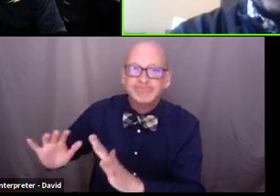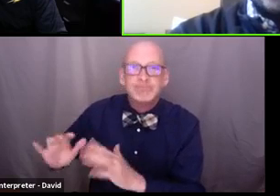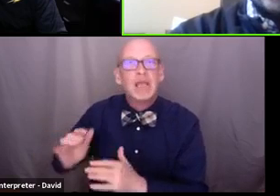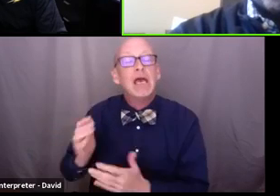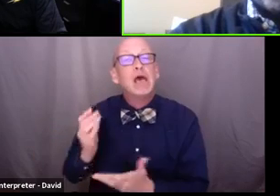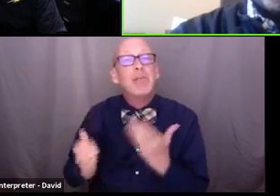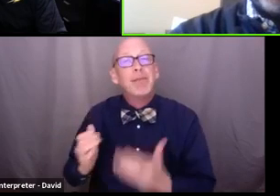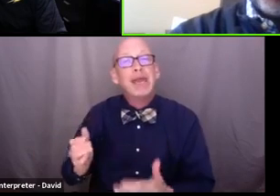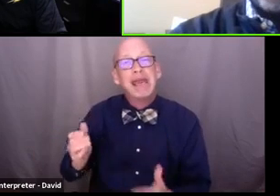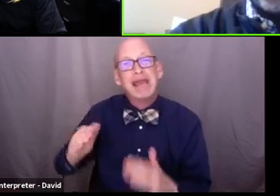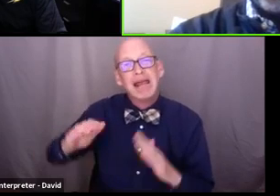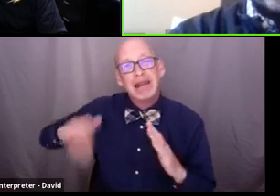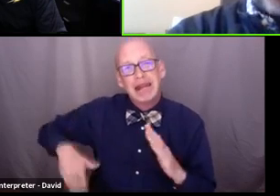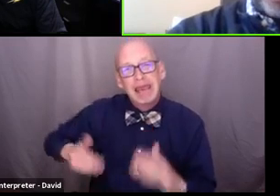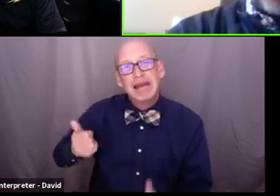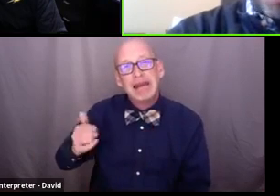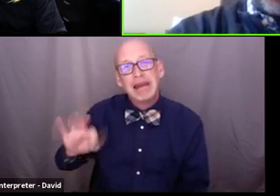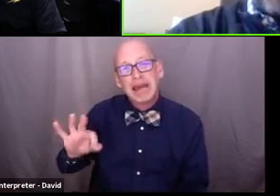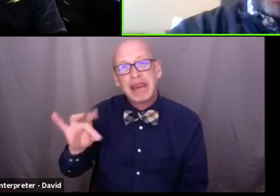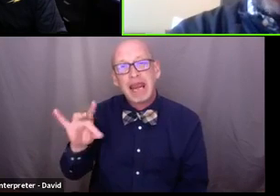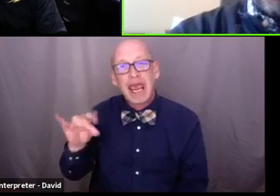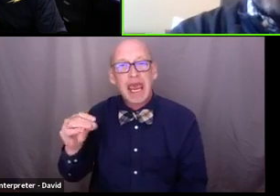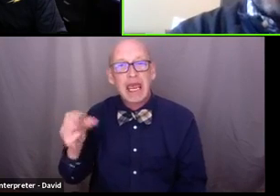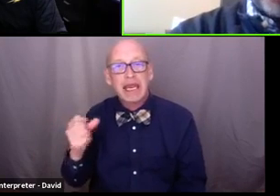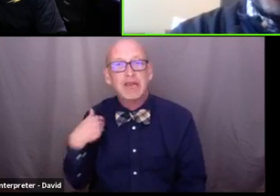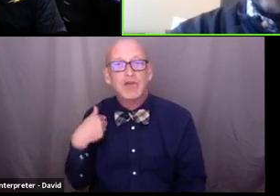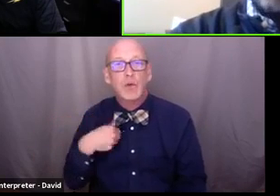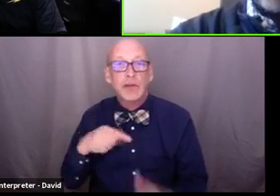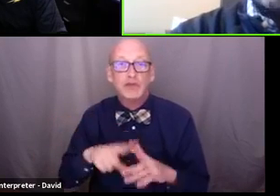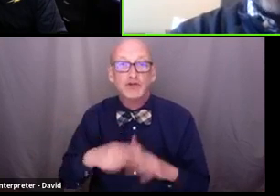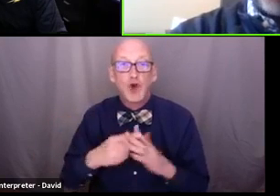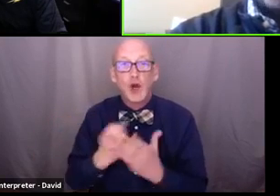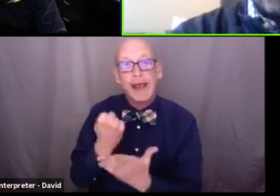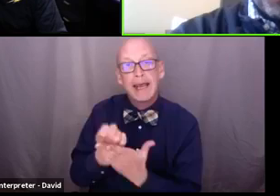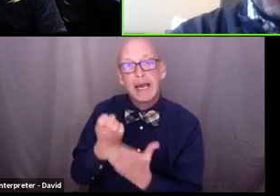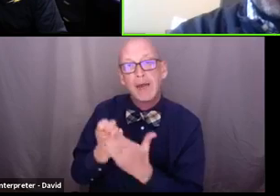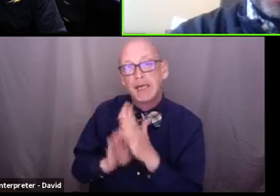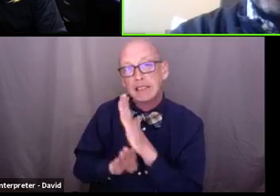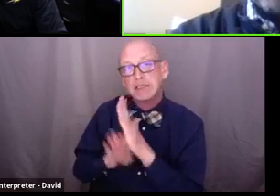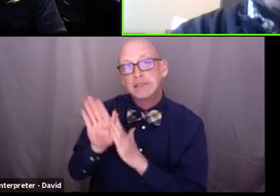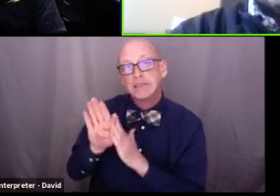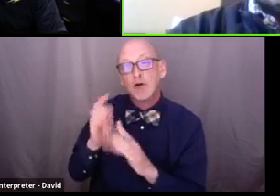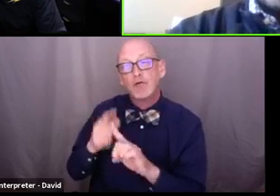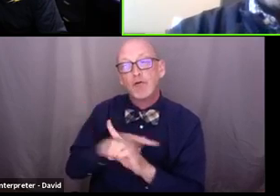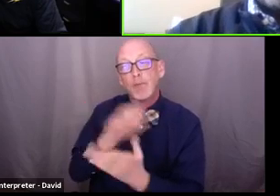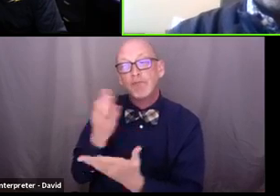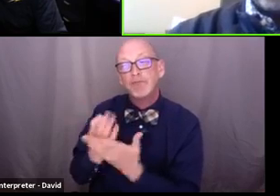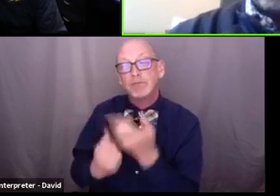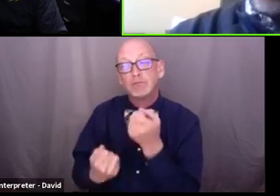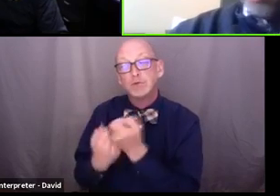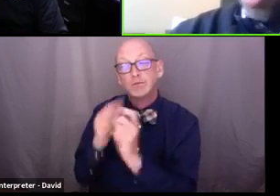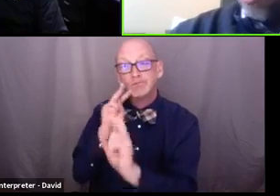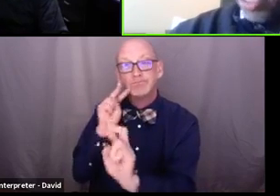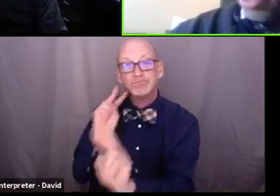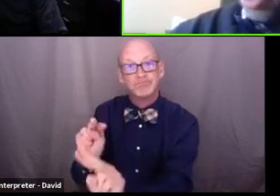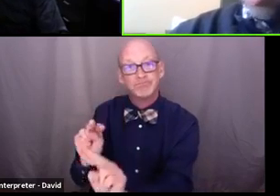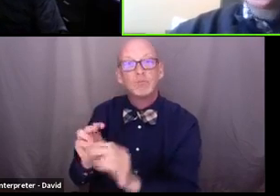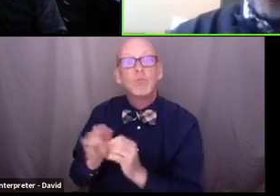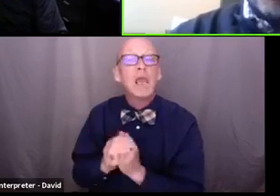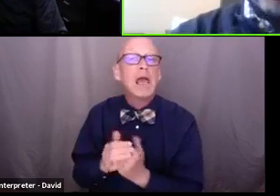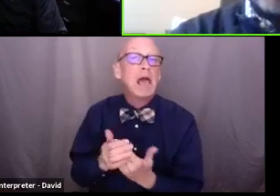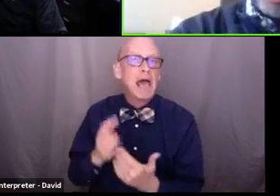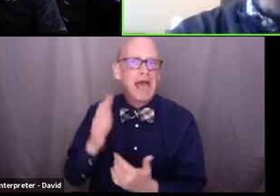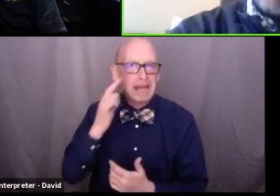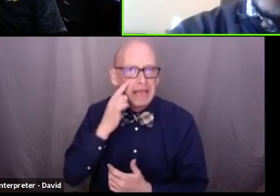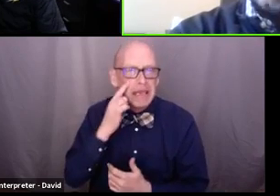late 80s where we really got into economic development from a, I guess, financial support perspective, right? And it might be, I think,